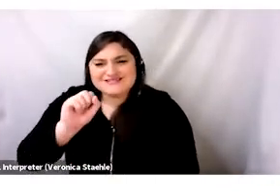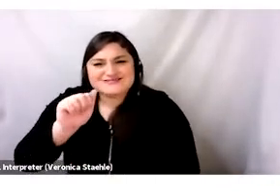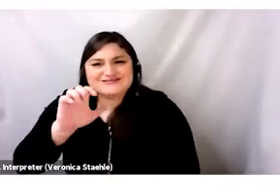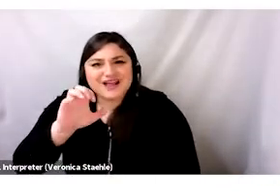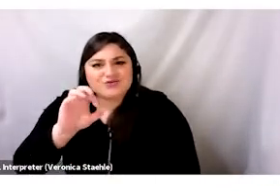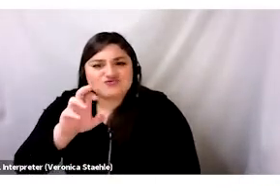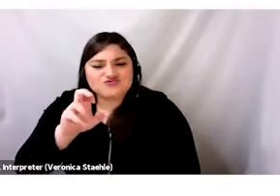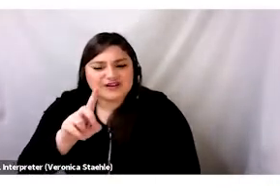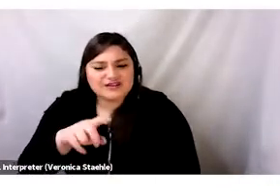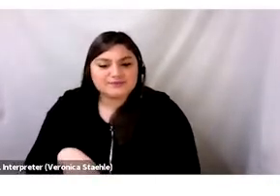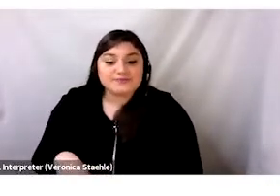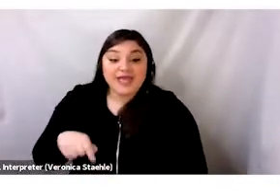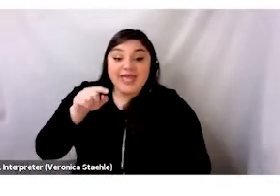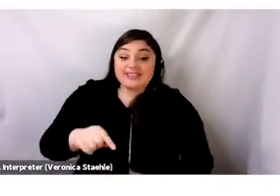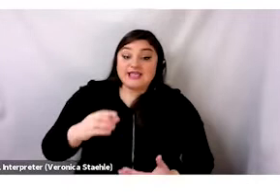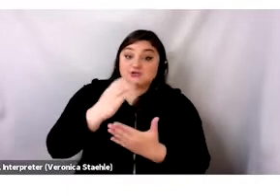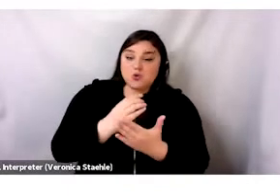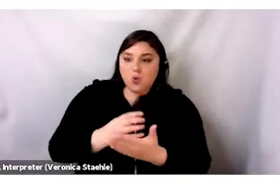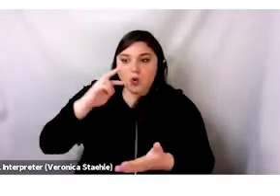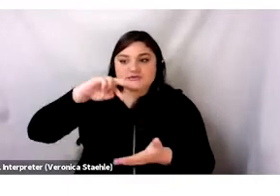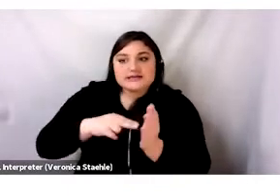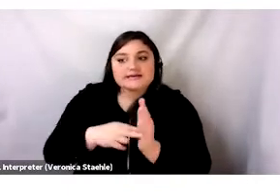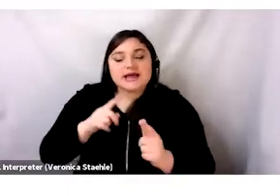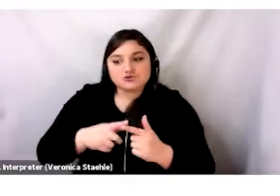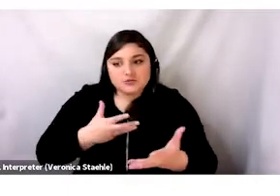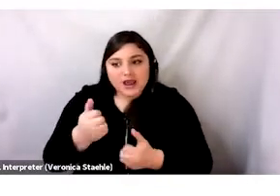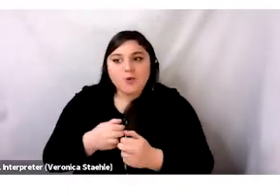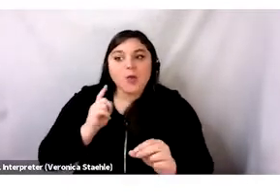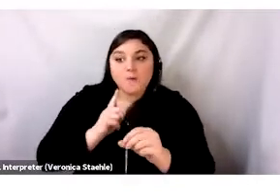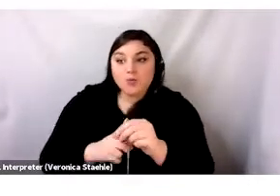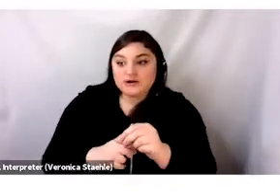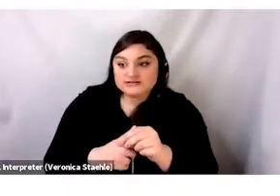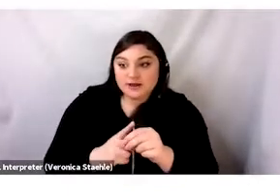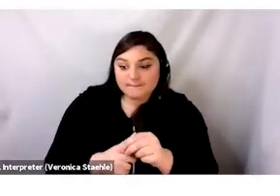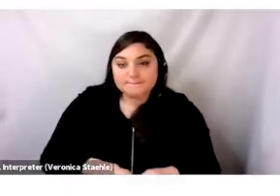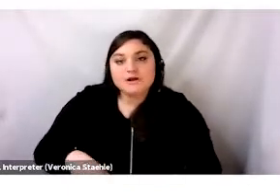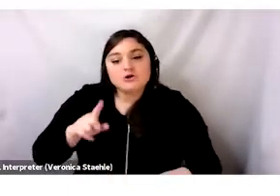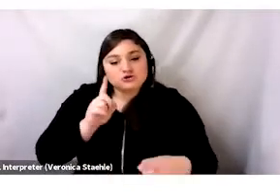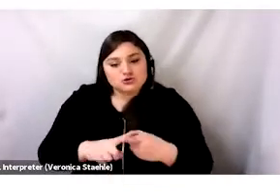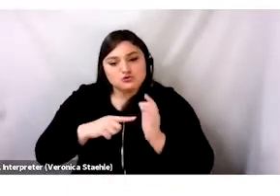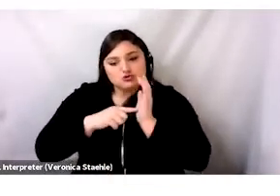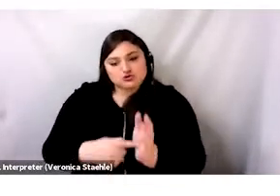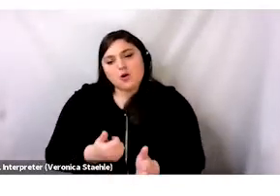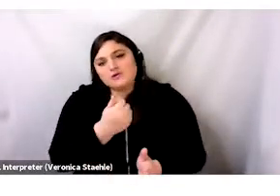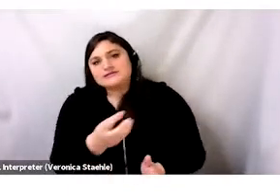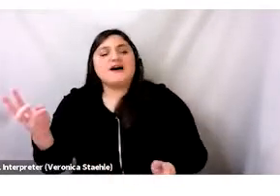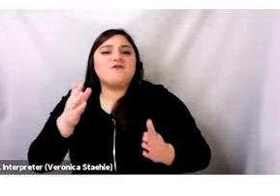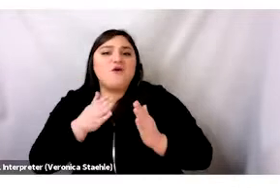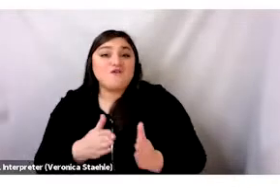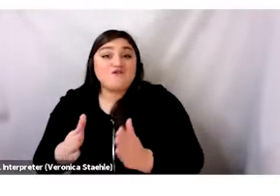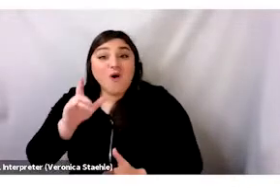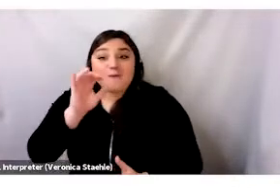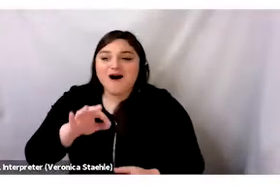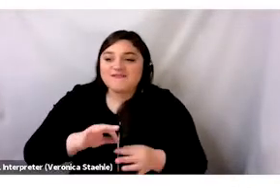engaged Buddhism, which is one of several forms of spiritual activism that exist across faith traditions